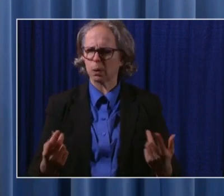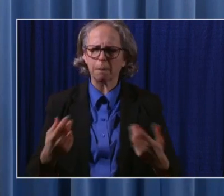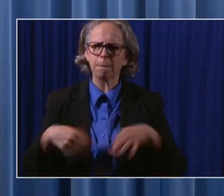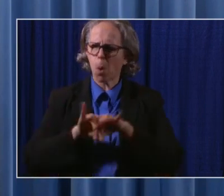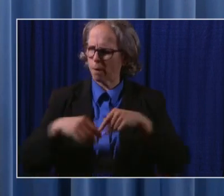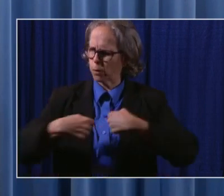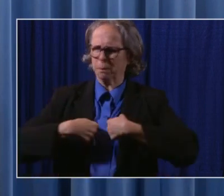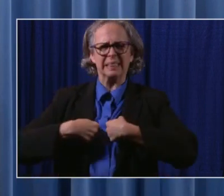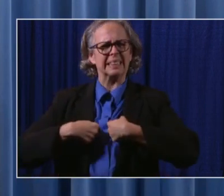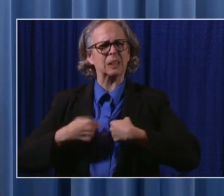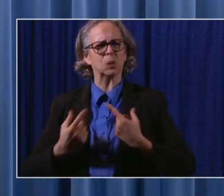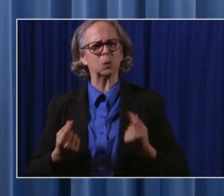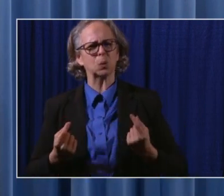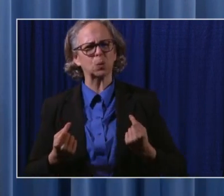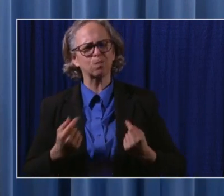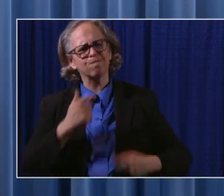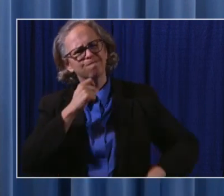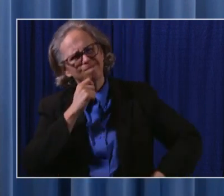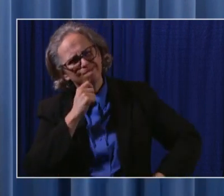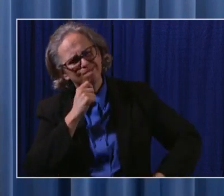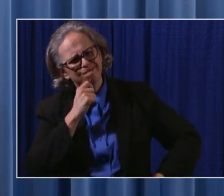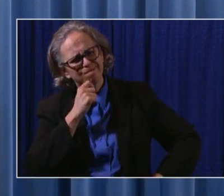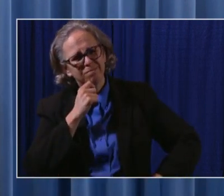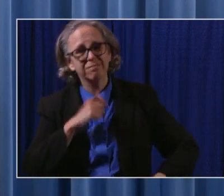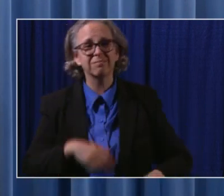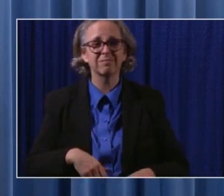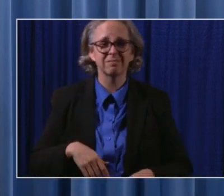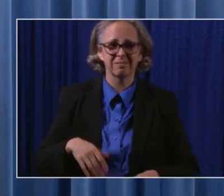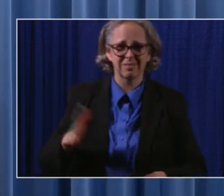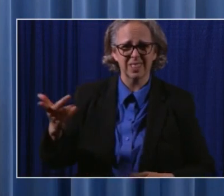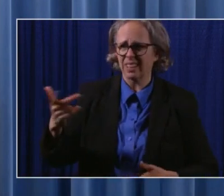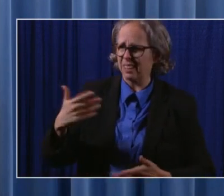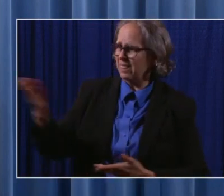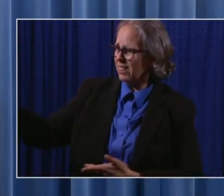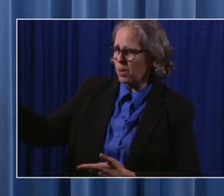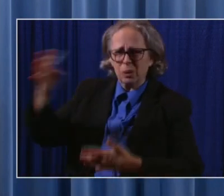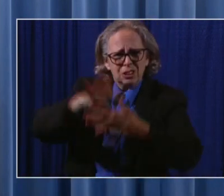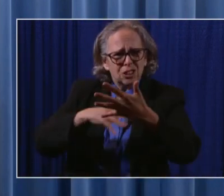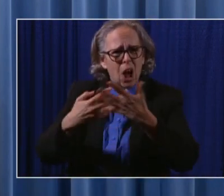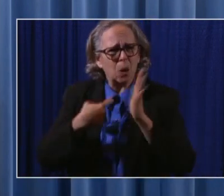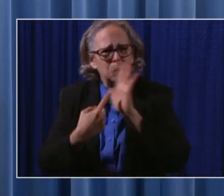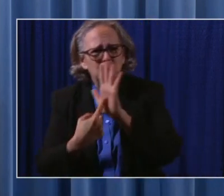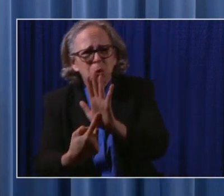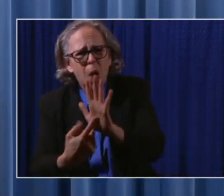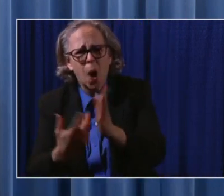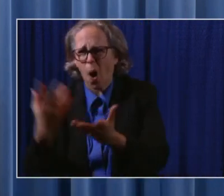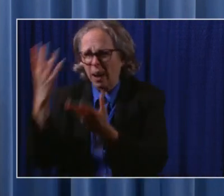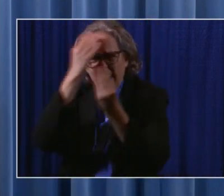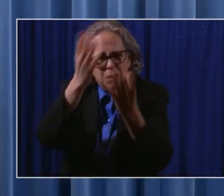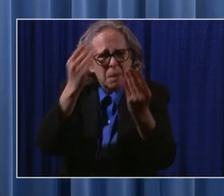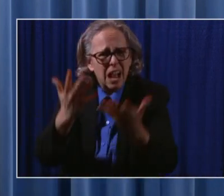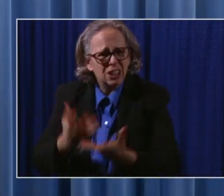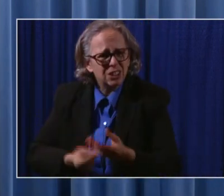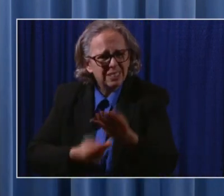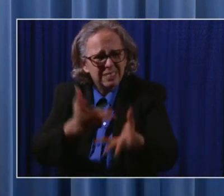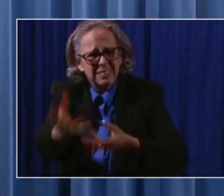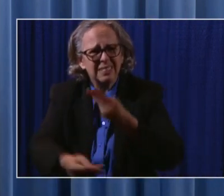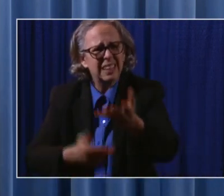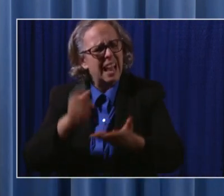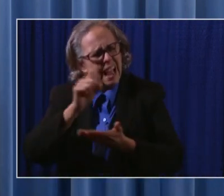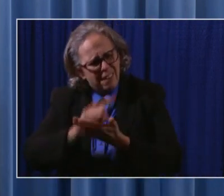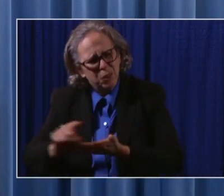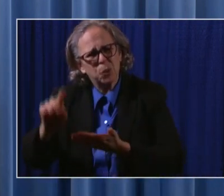as we look forward, we've now had a couple weeks with the mask order